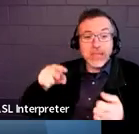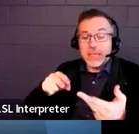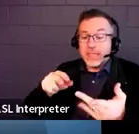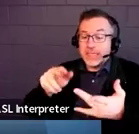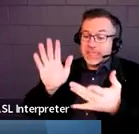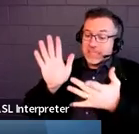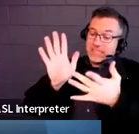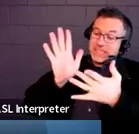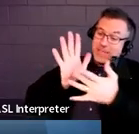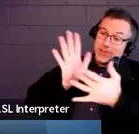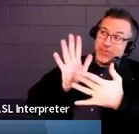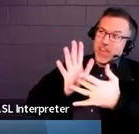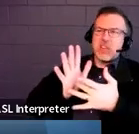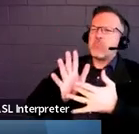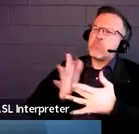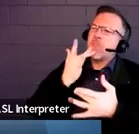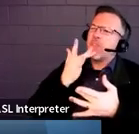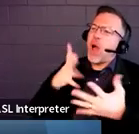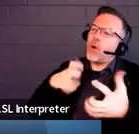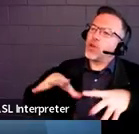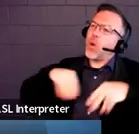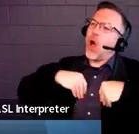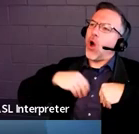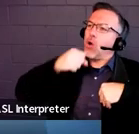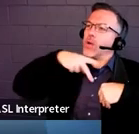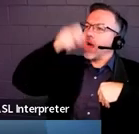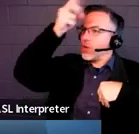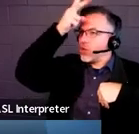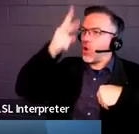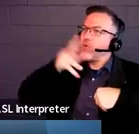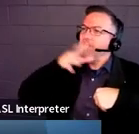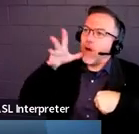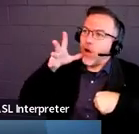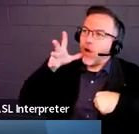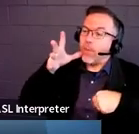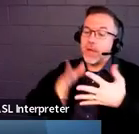farm. 11th grade, they might decide, okay, no, they want to